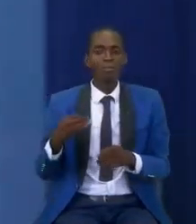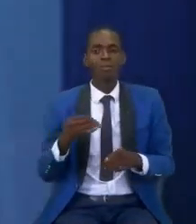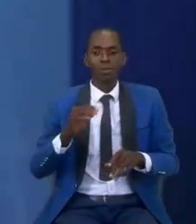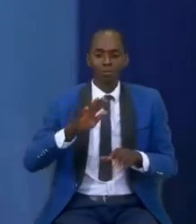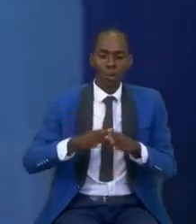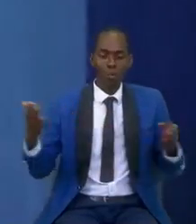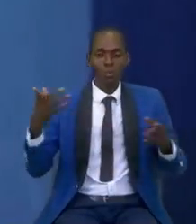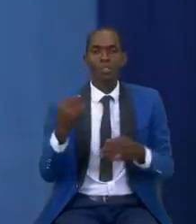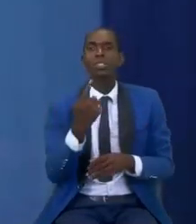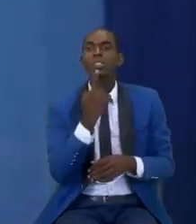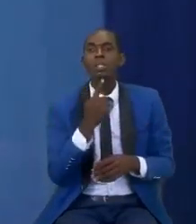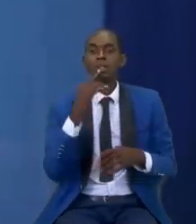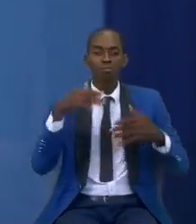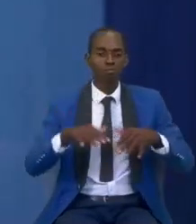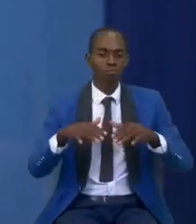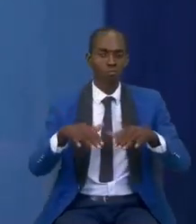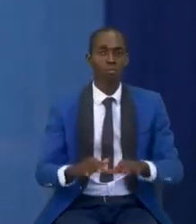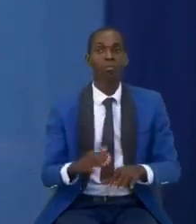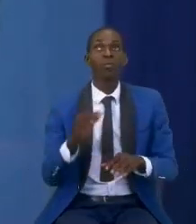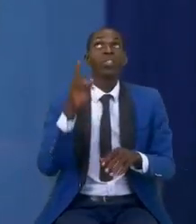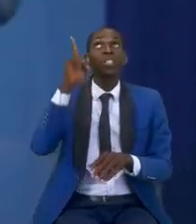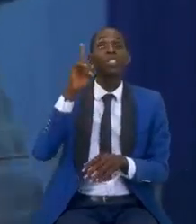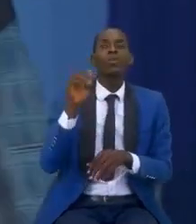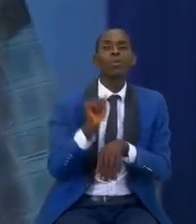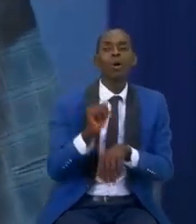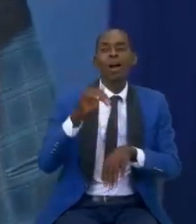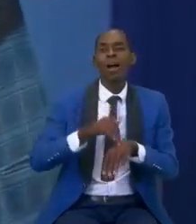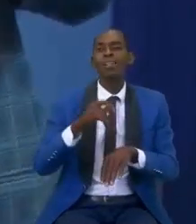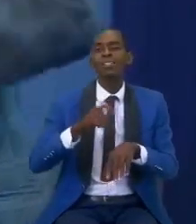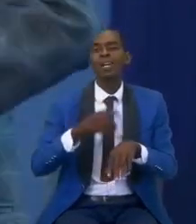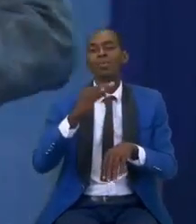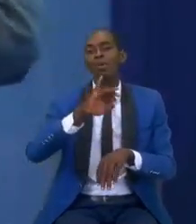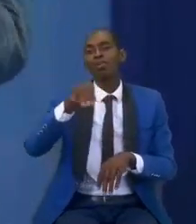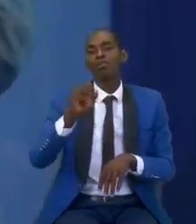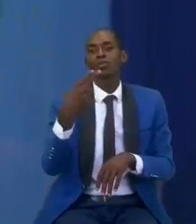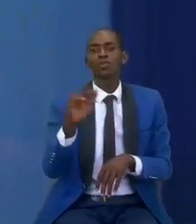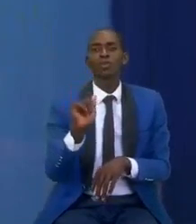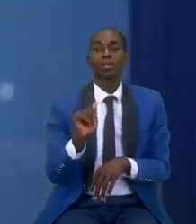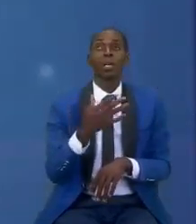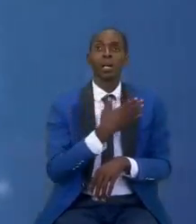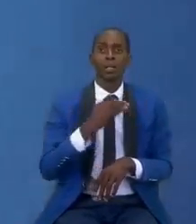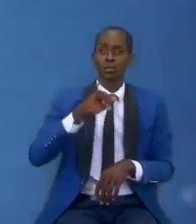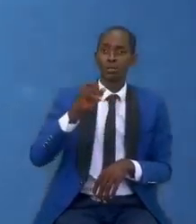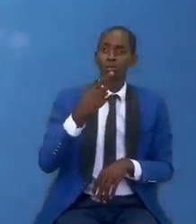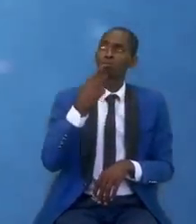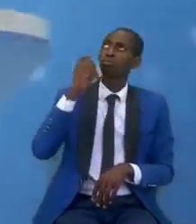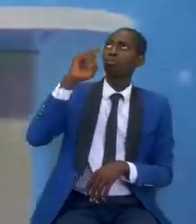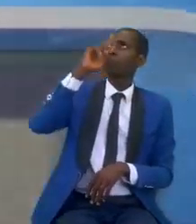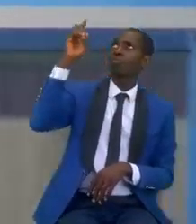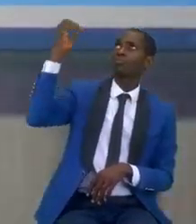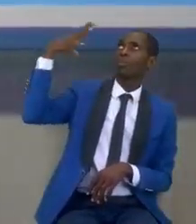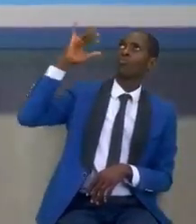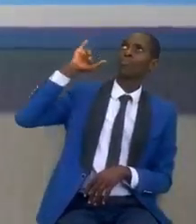and Joshua said, son, stand there. And he stood still, and moved, stand there, and stand still. He walked in the time